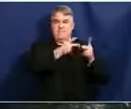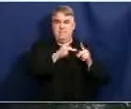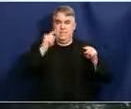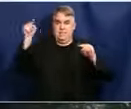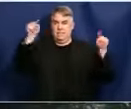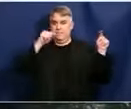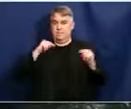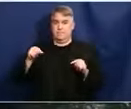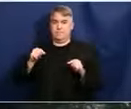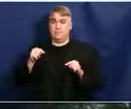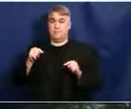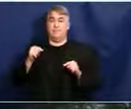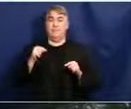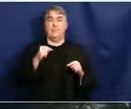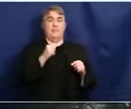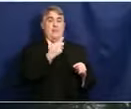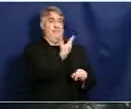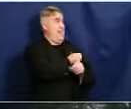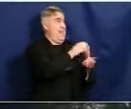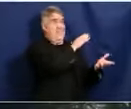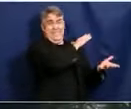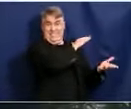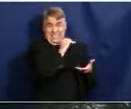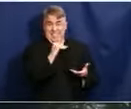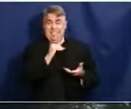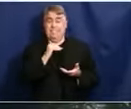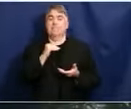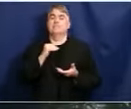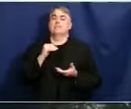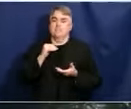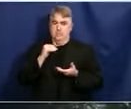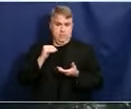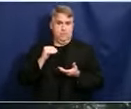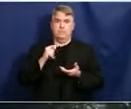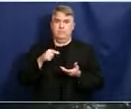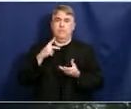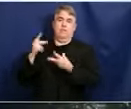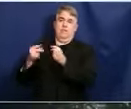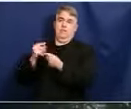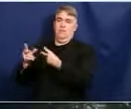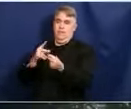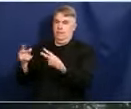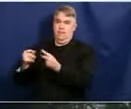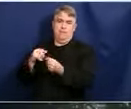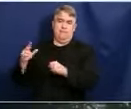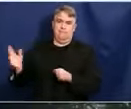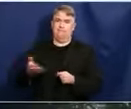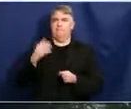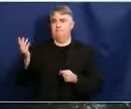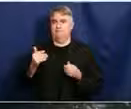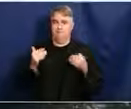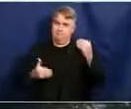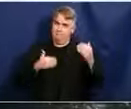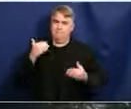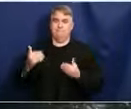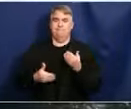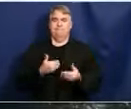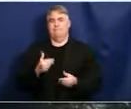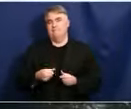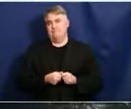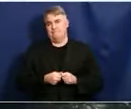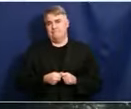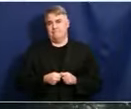get a significant jump in vaccines, that we're there and we're ready to roll and get all those shots in arms. And